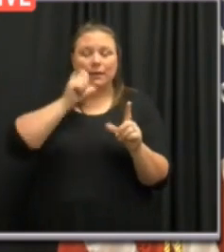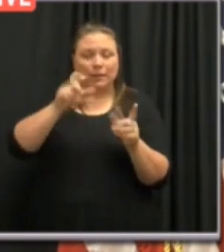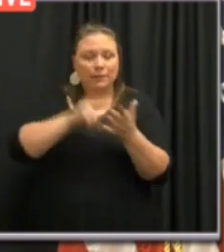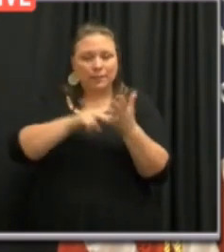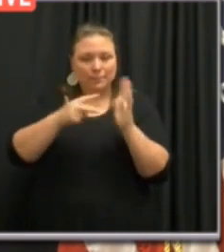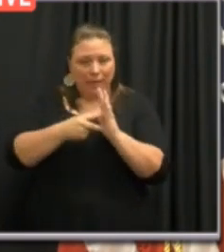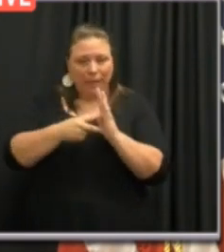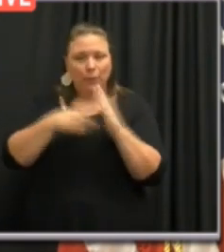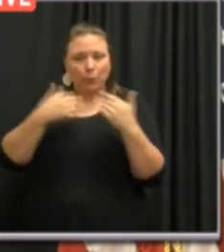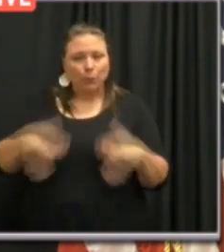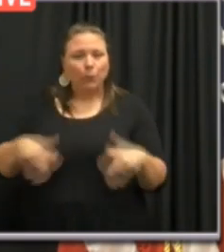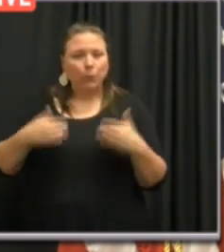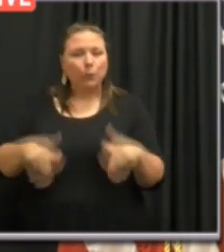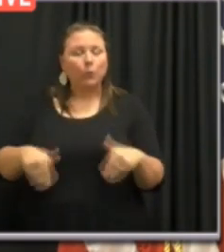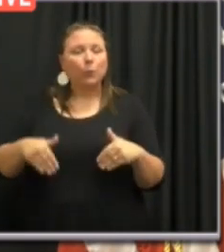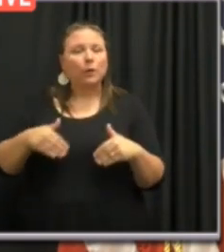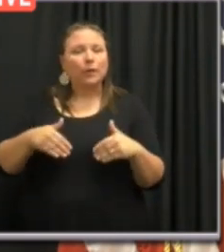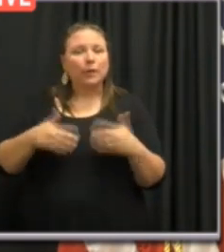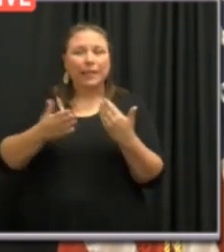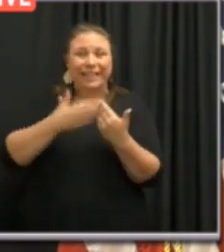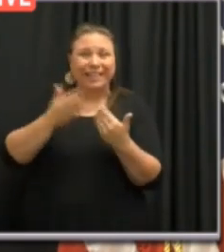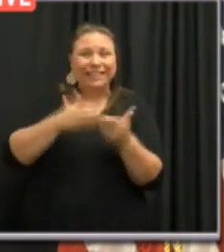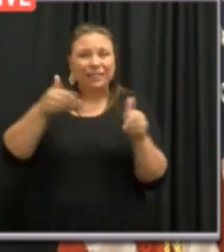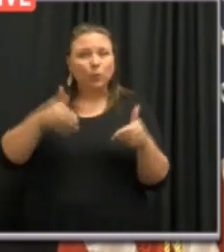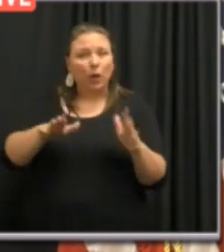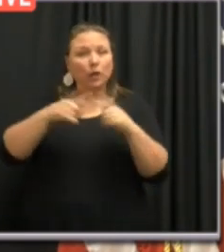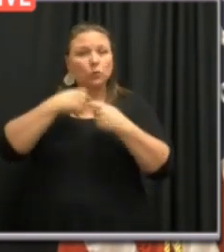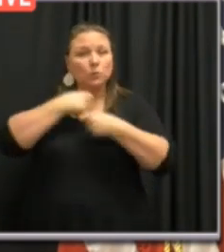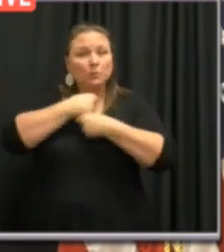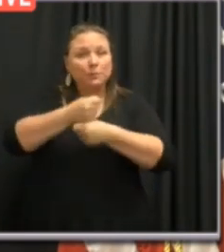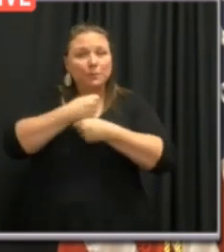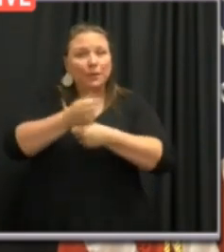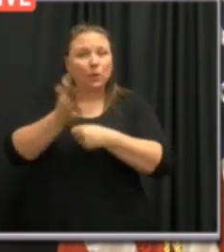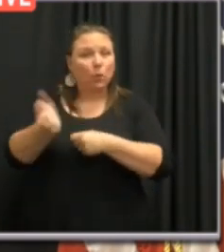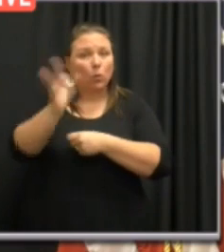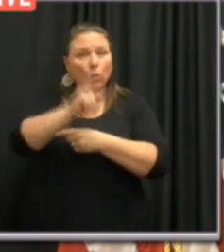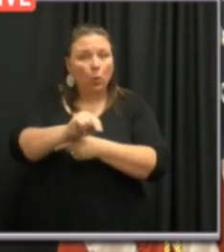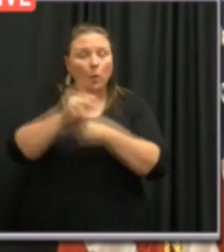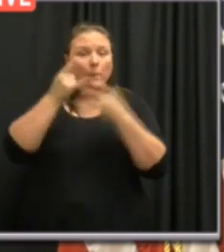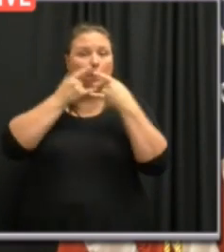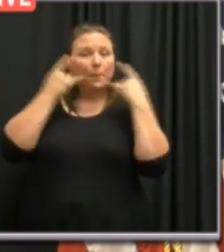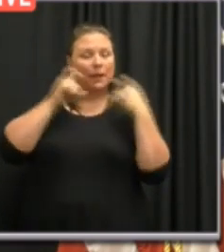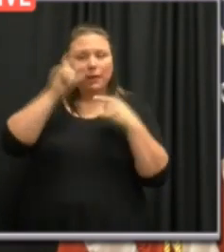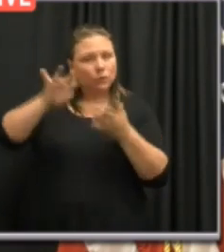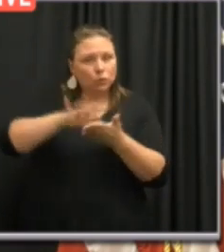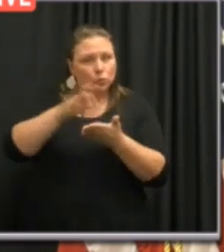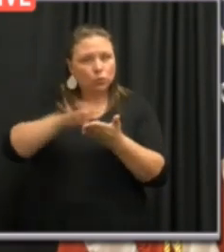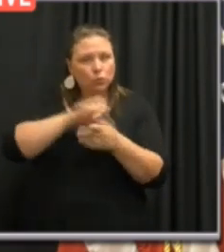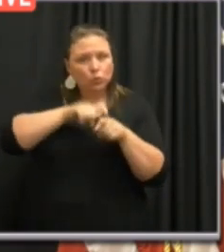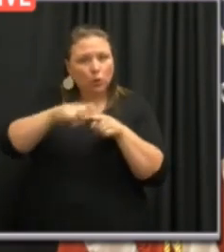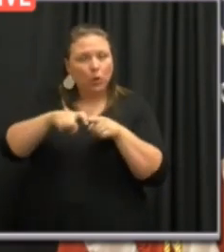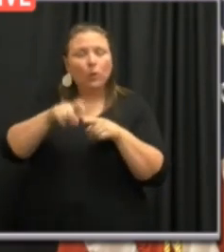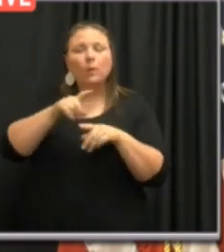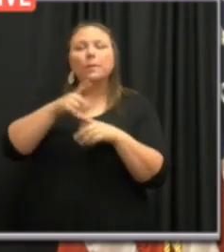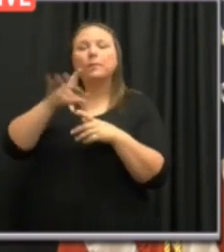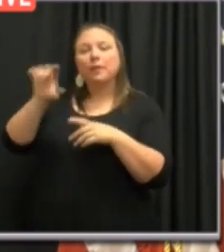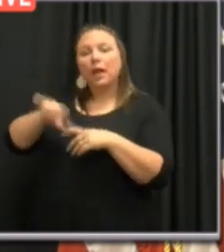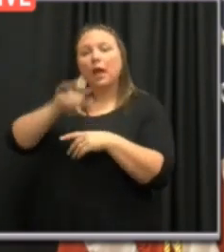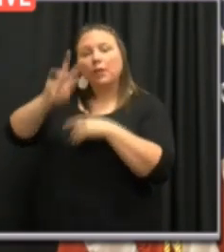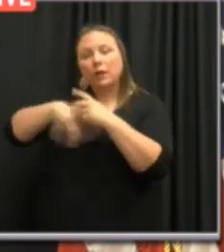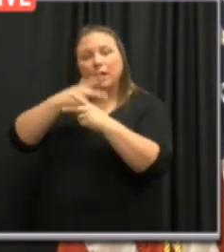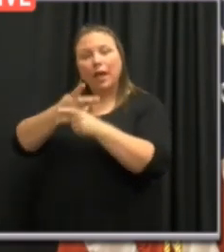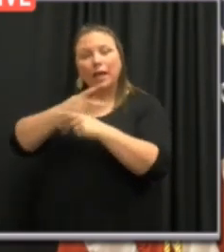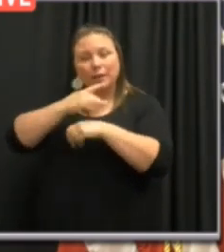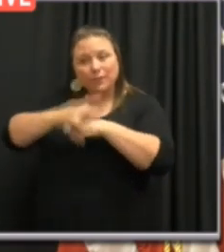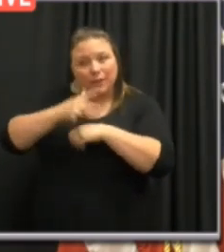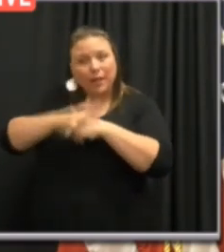fact that there are very easy ways to create your own face mask. There are other face masks available. People should not wait for